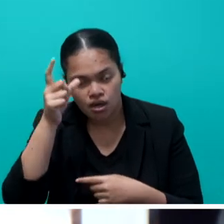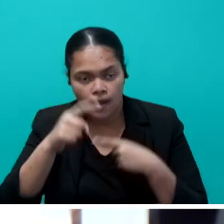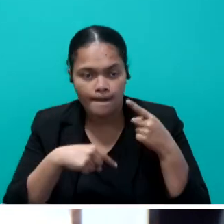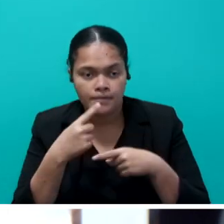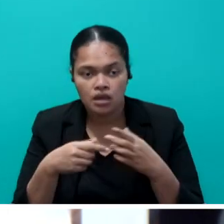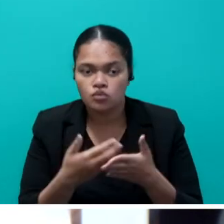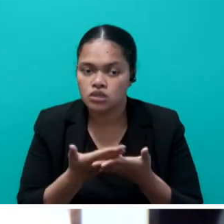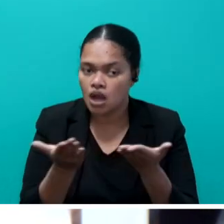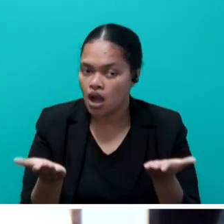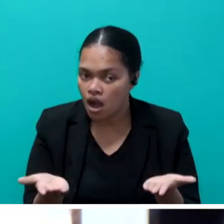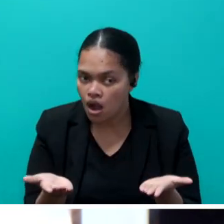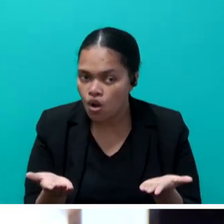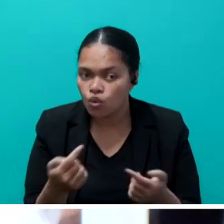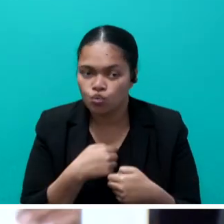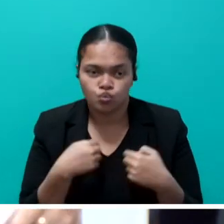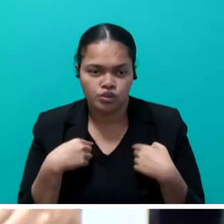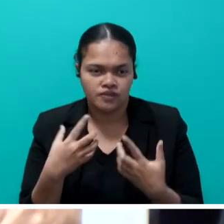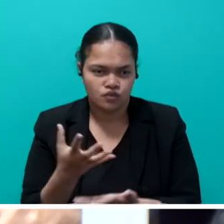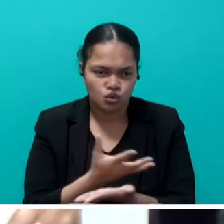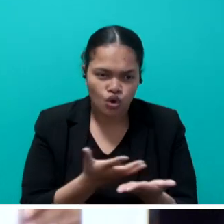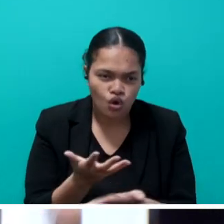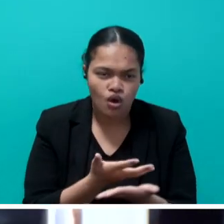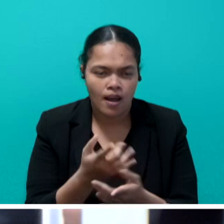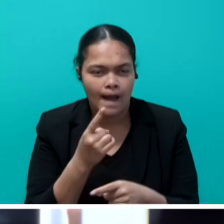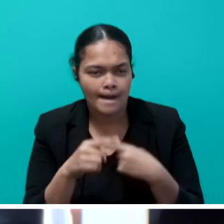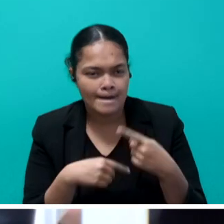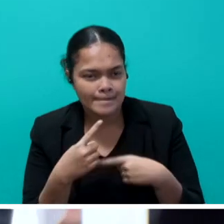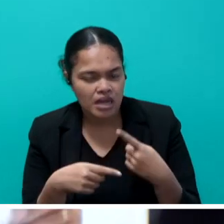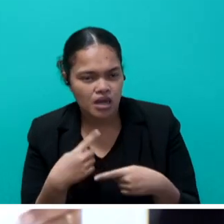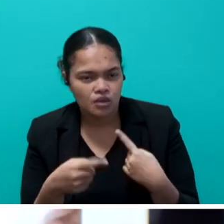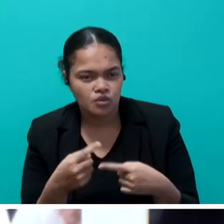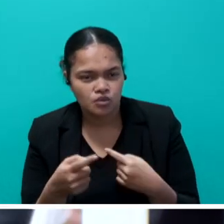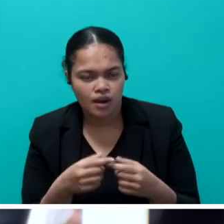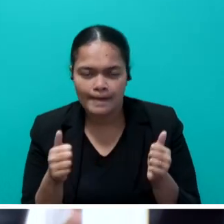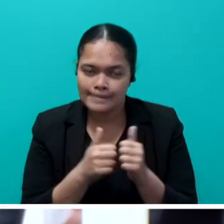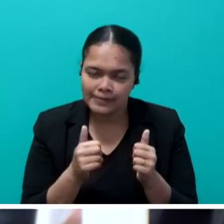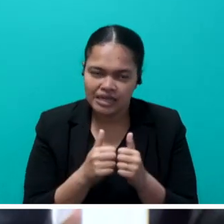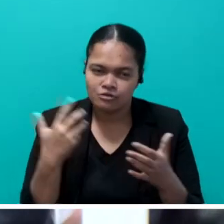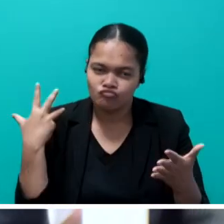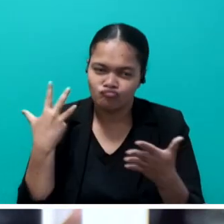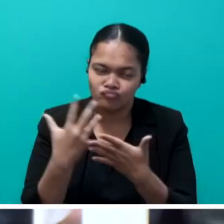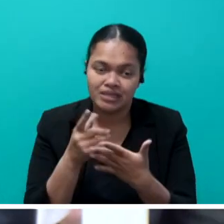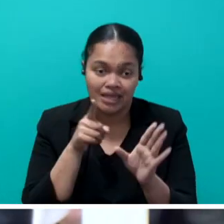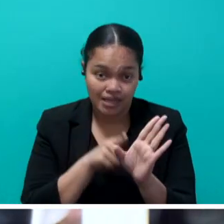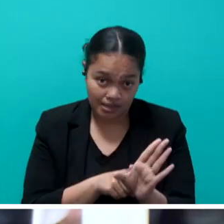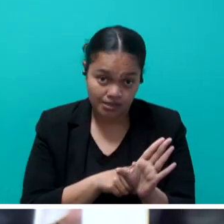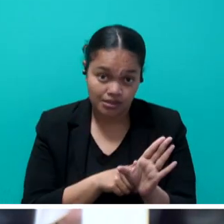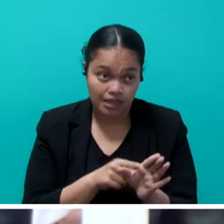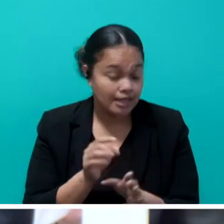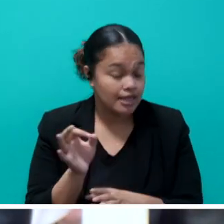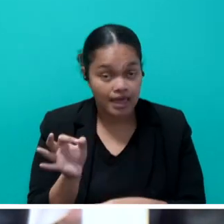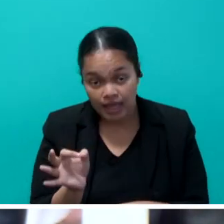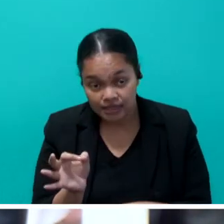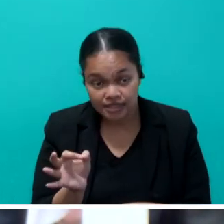how we have talked about regional integration for many years, yet there